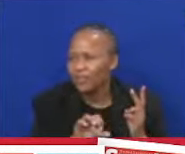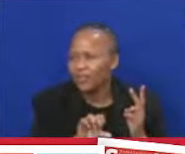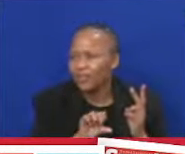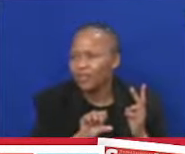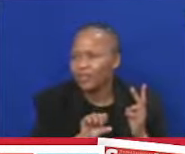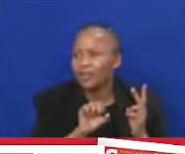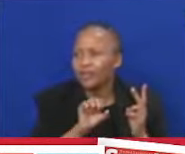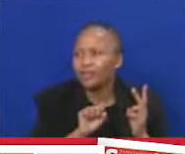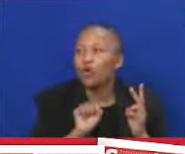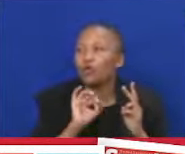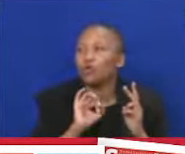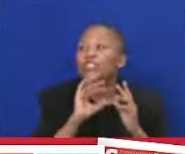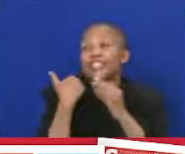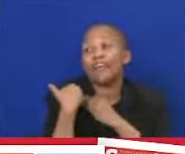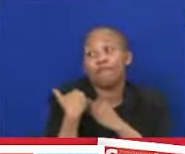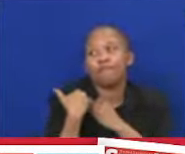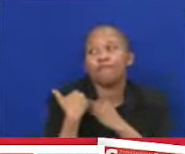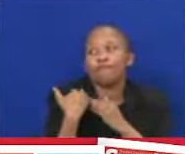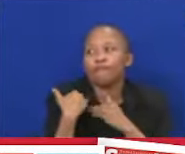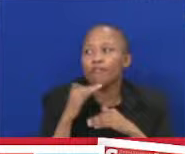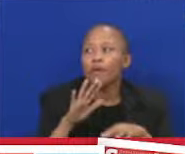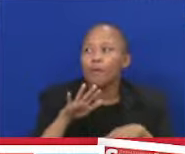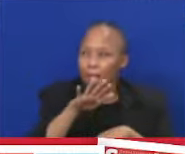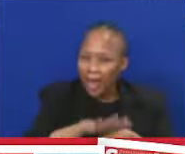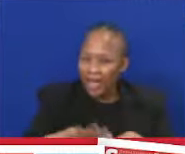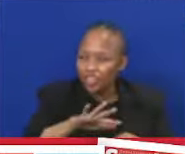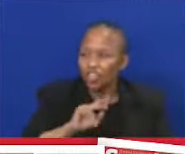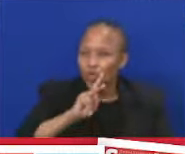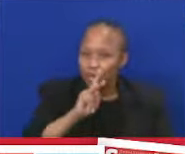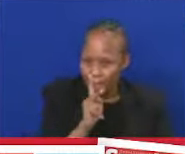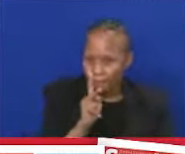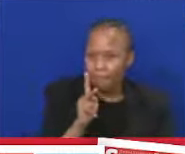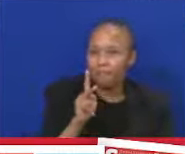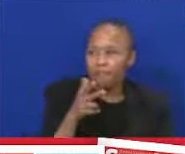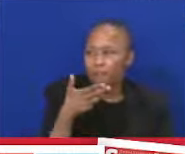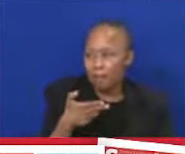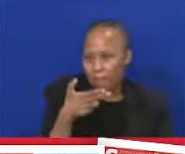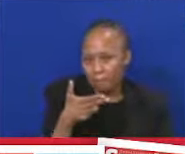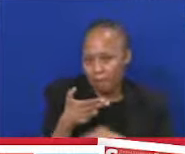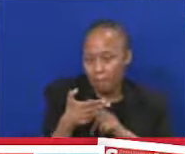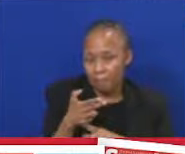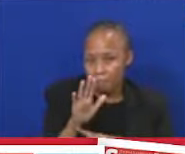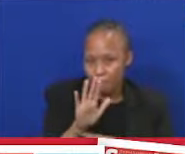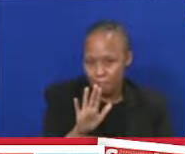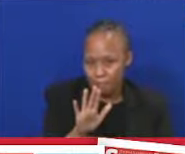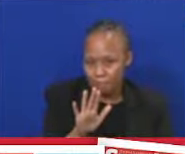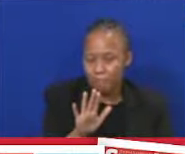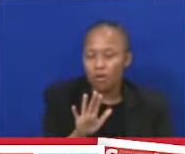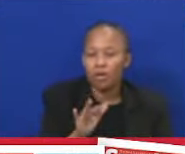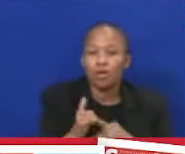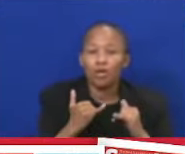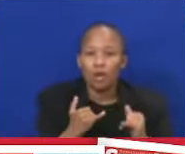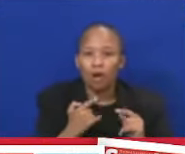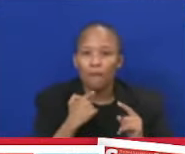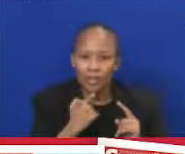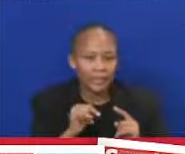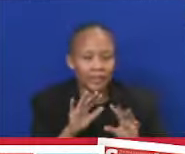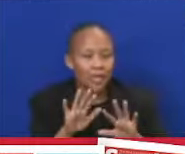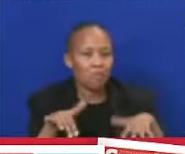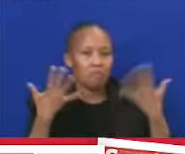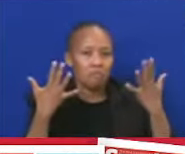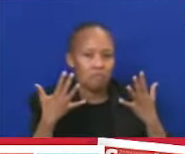could have placed those firearms. And I found that to be in contravention of the Firearm